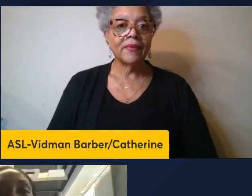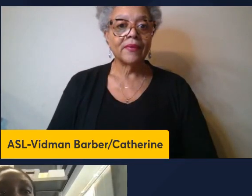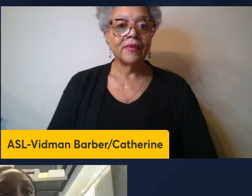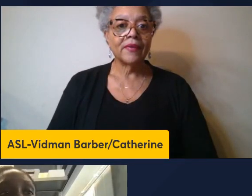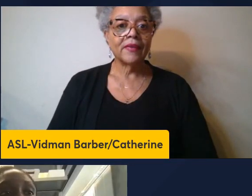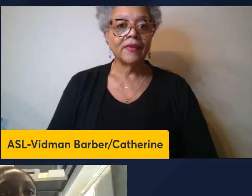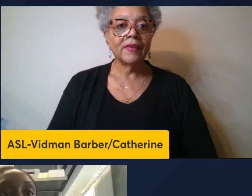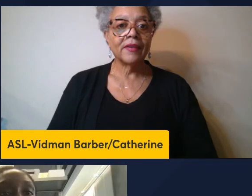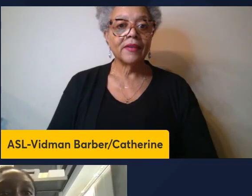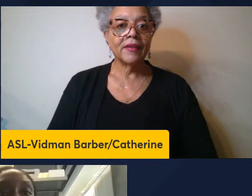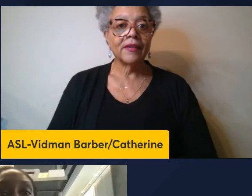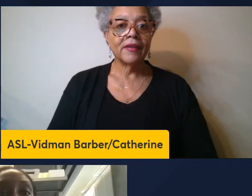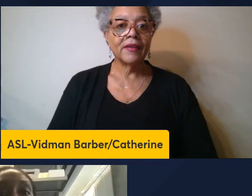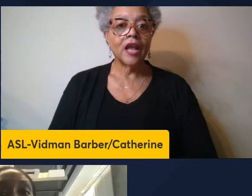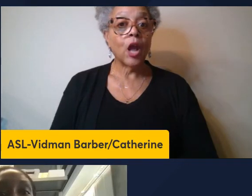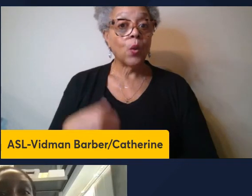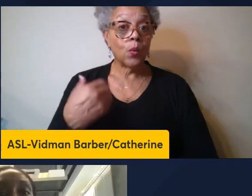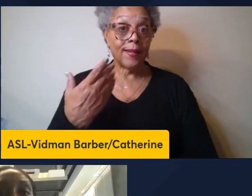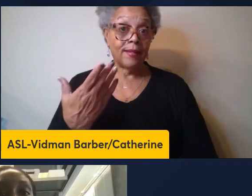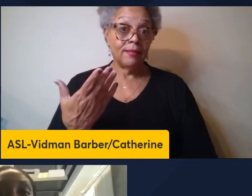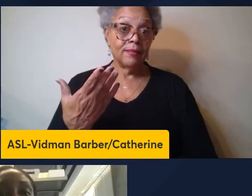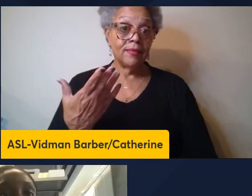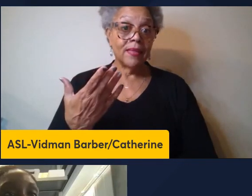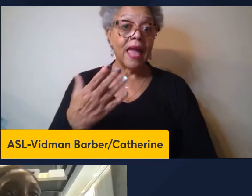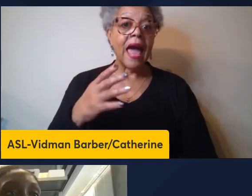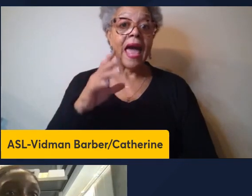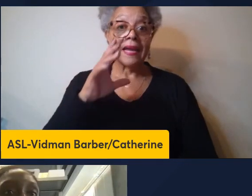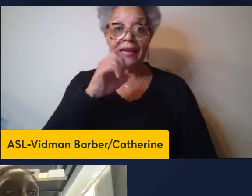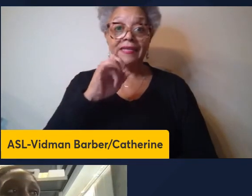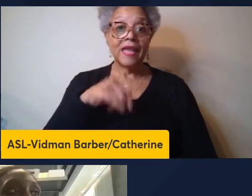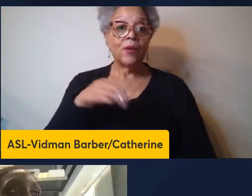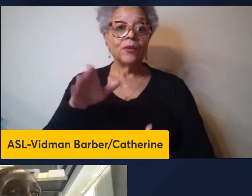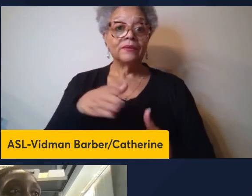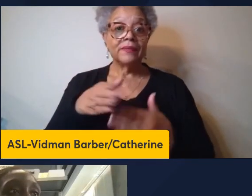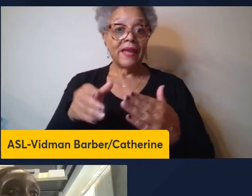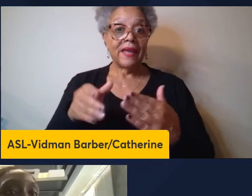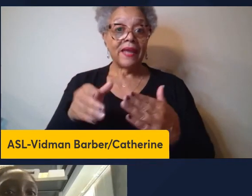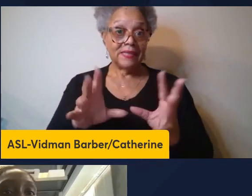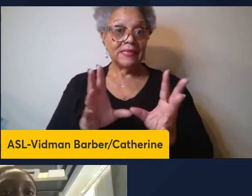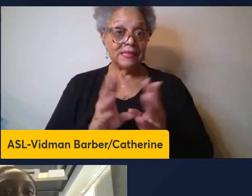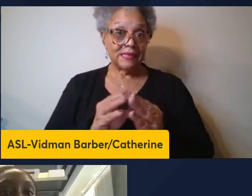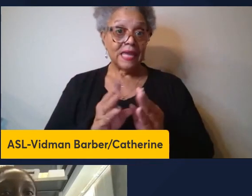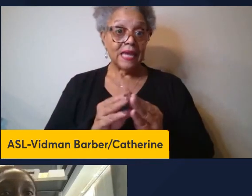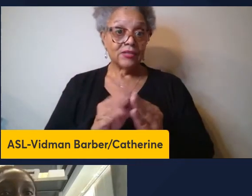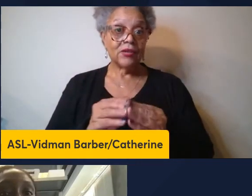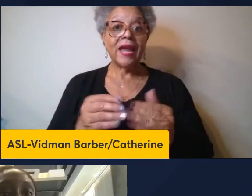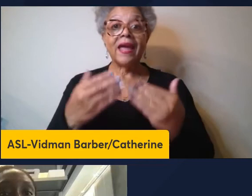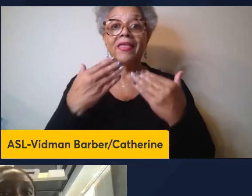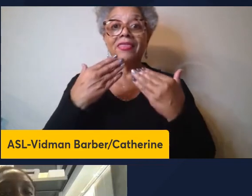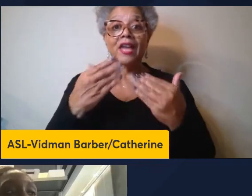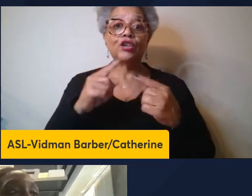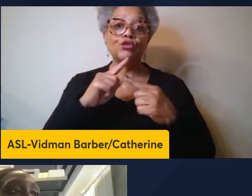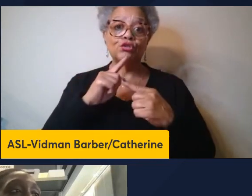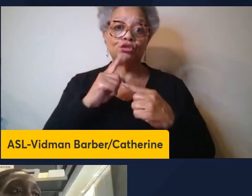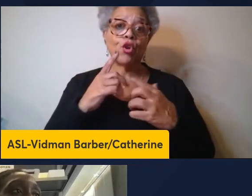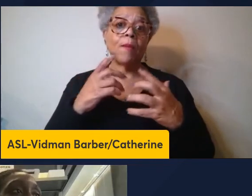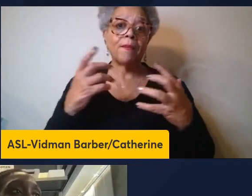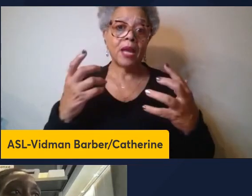Okay, well, I guess I will close off the session. And thank you so